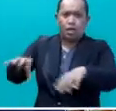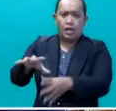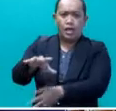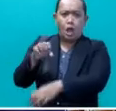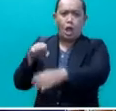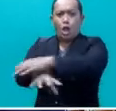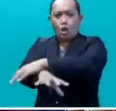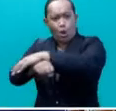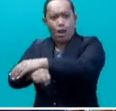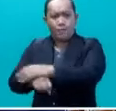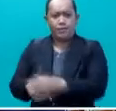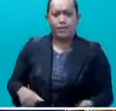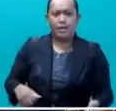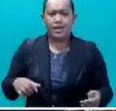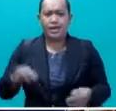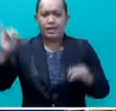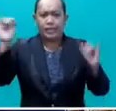Islands Forum.